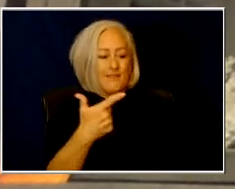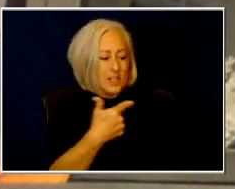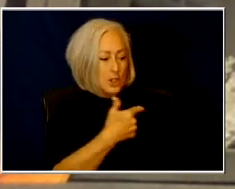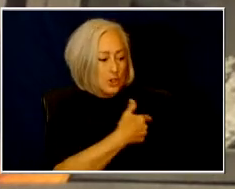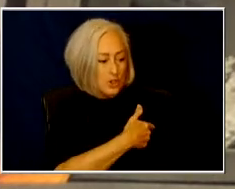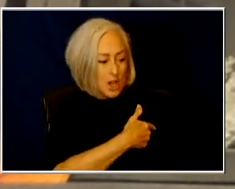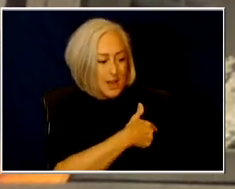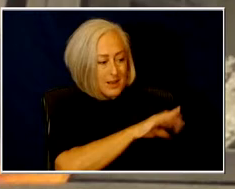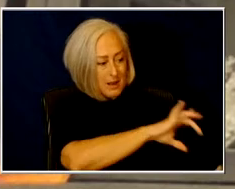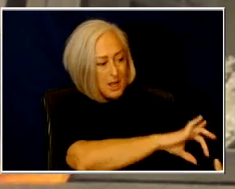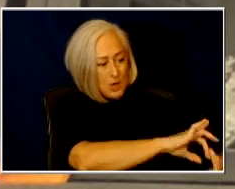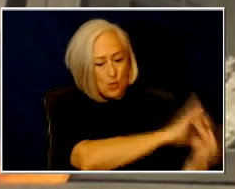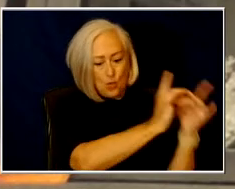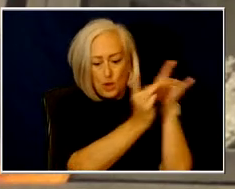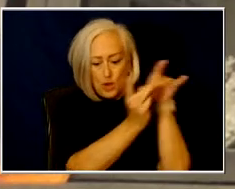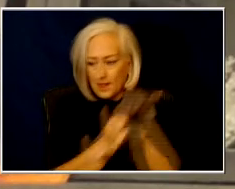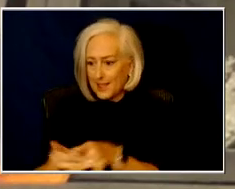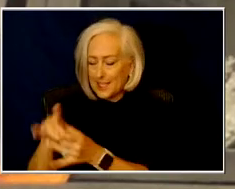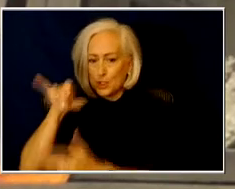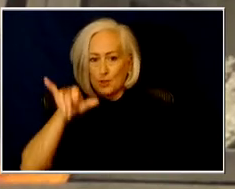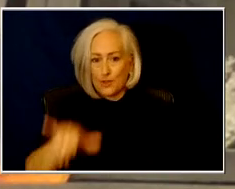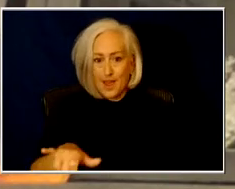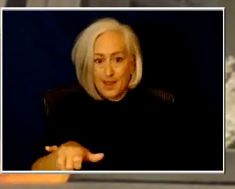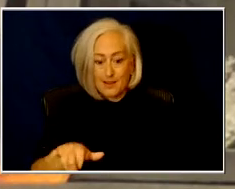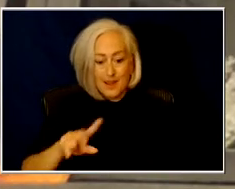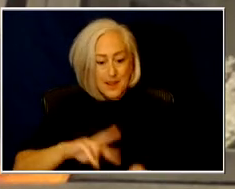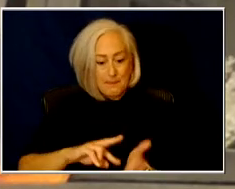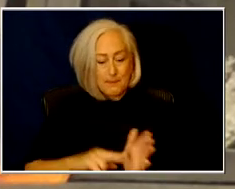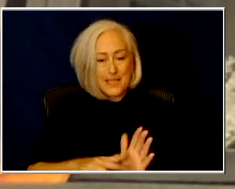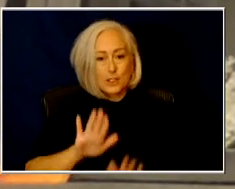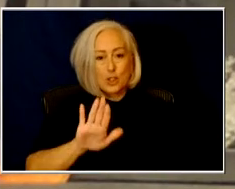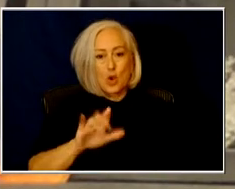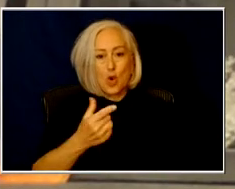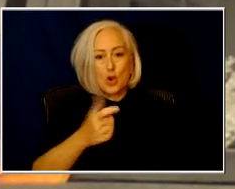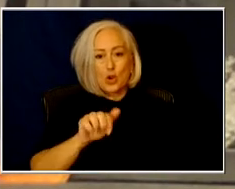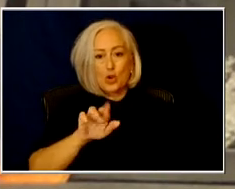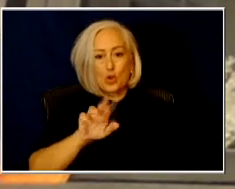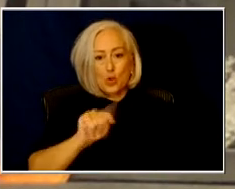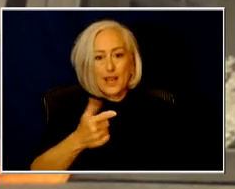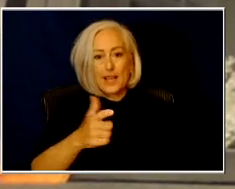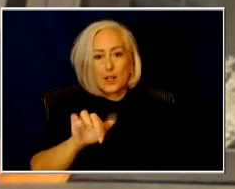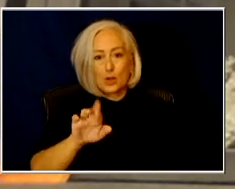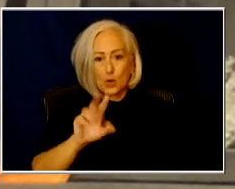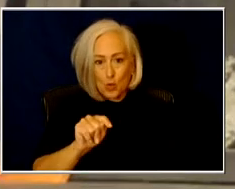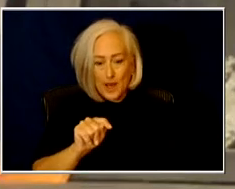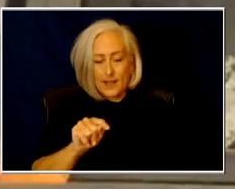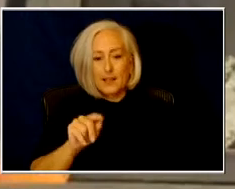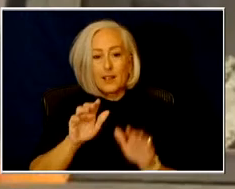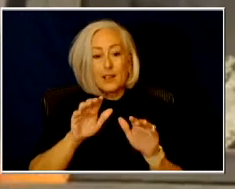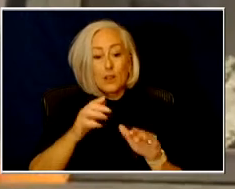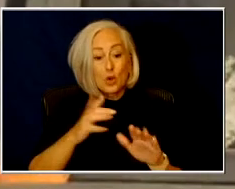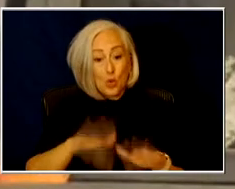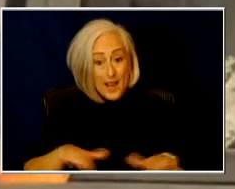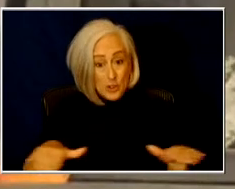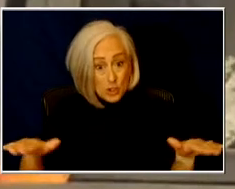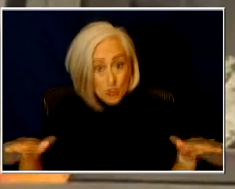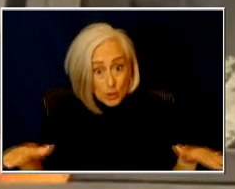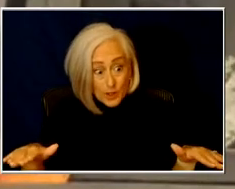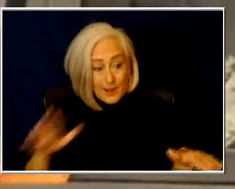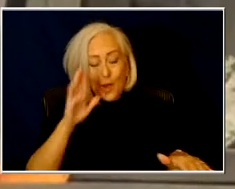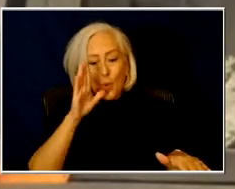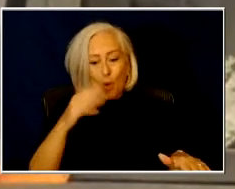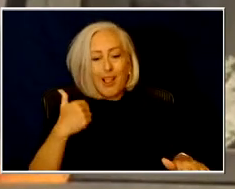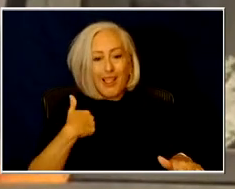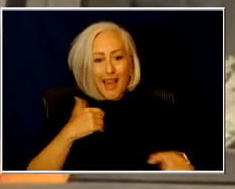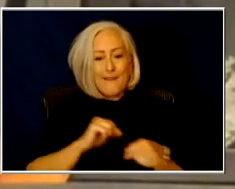grandchildren unfortunately are going to be getting coronavirus backs themes and we're going to have an